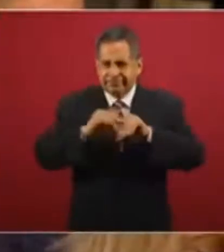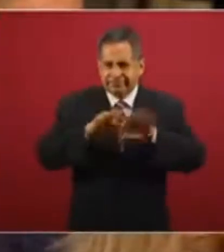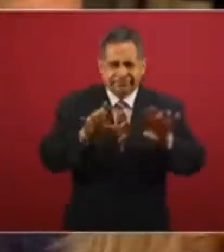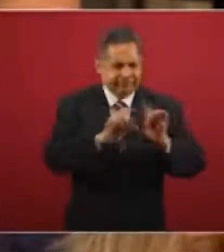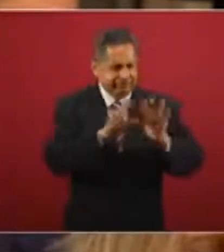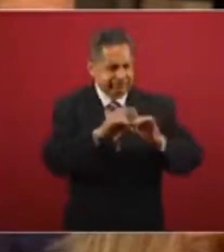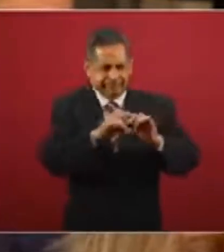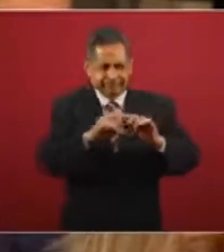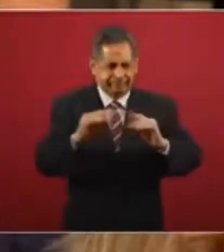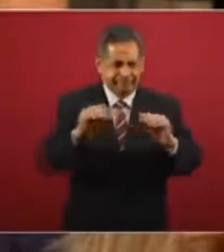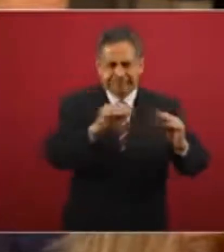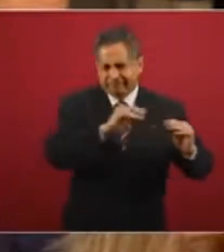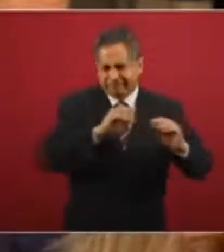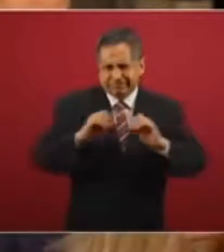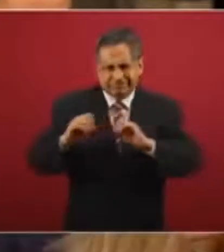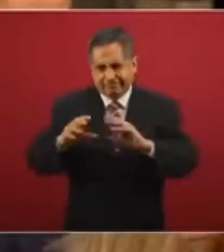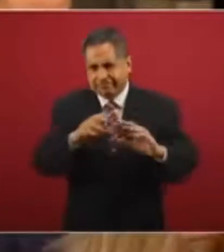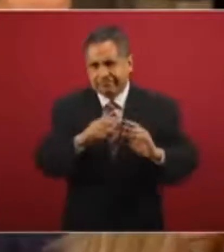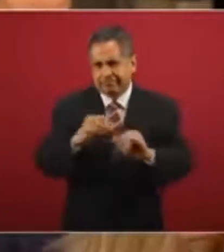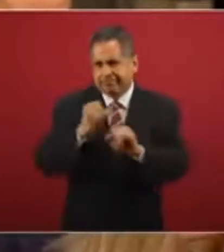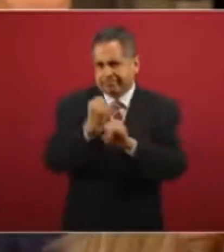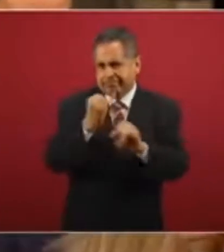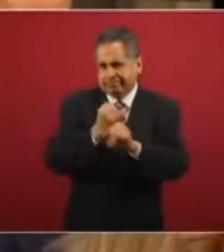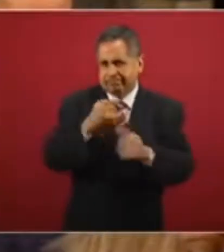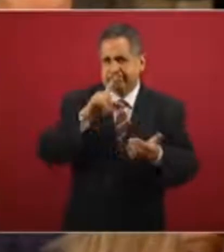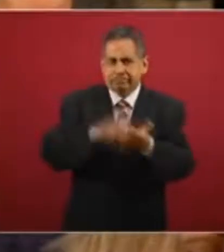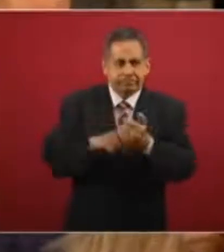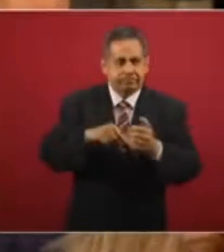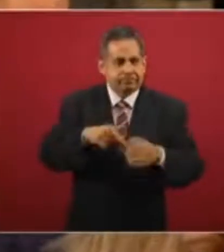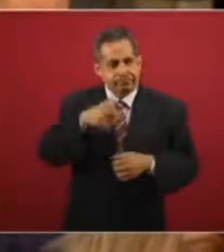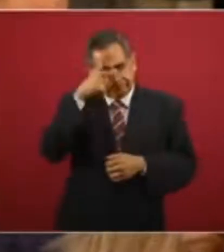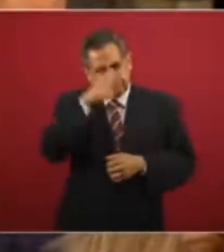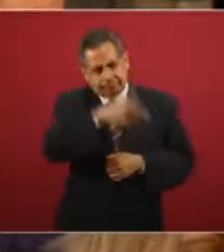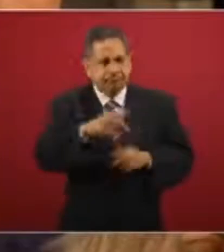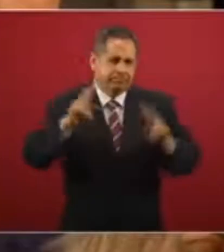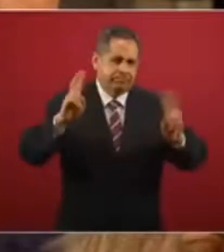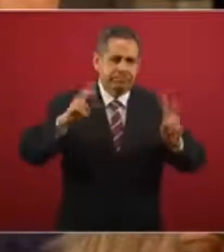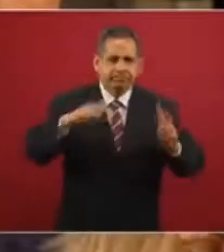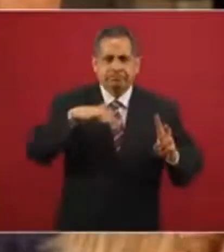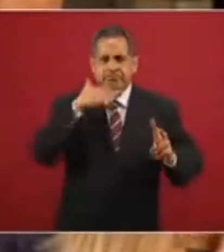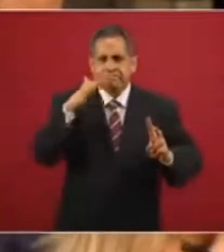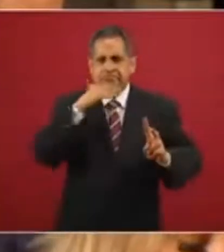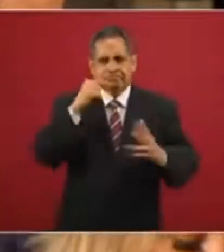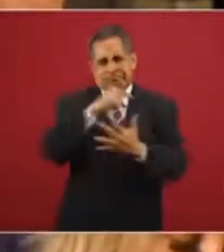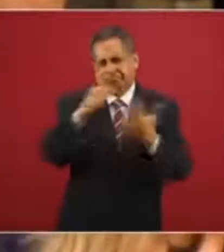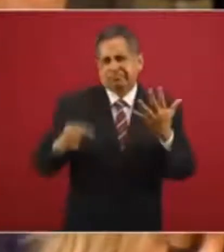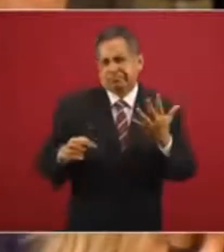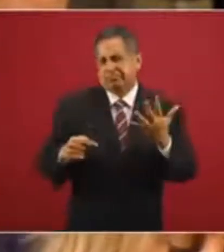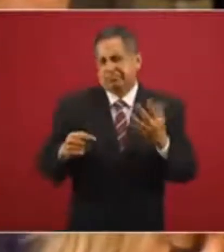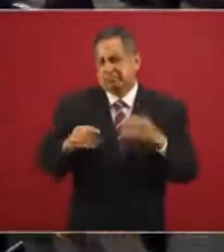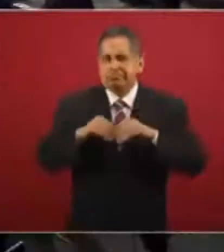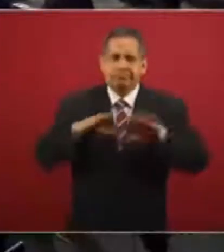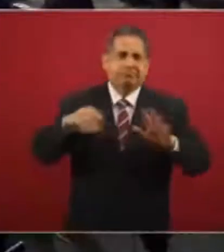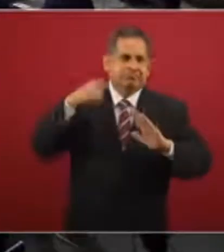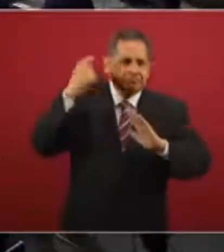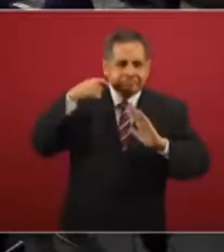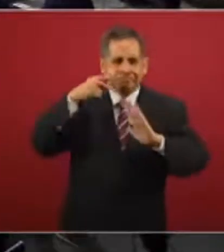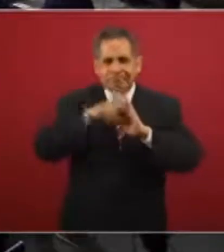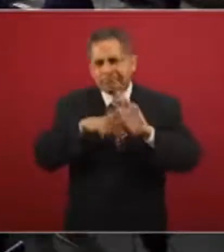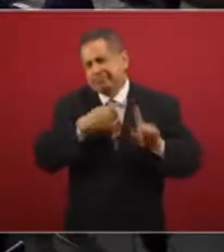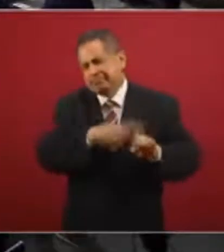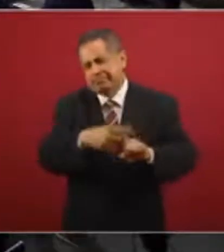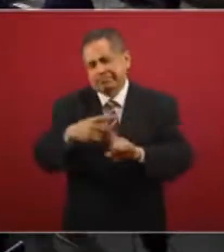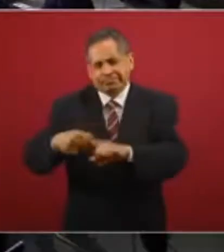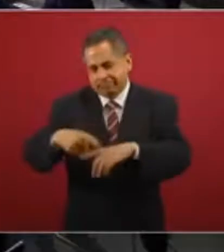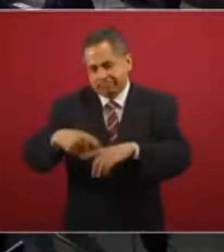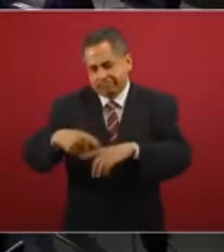por múltiples razones y por la propia corrupción que es el tema central de todo esto, de los videos, grabaciones,